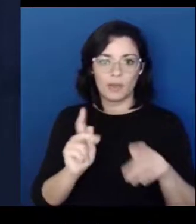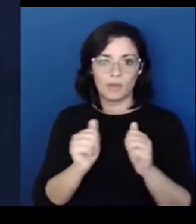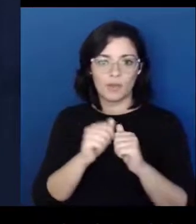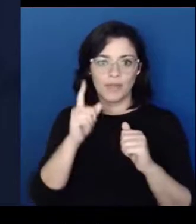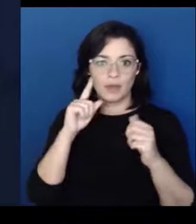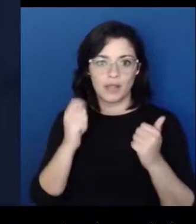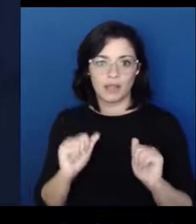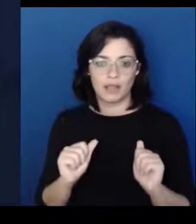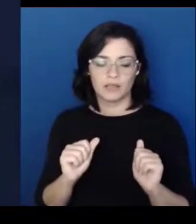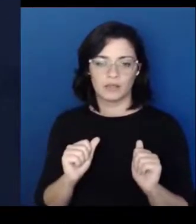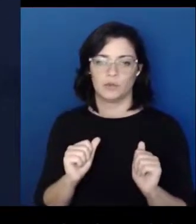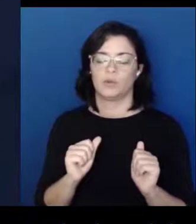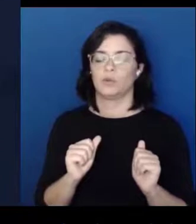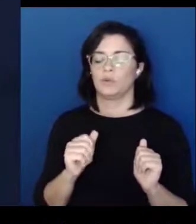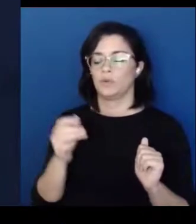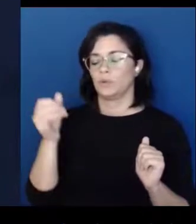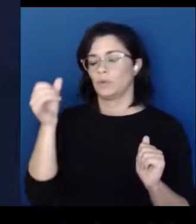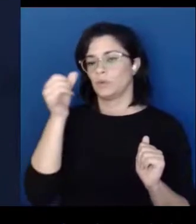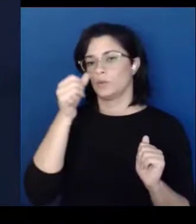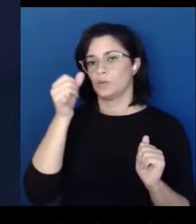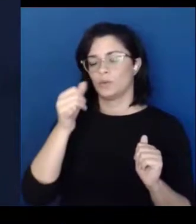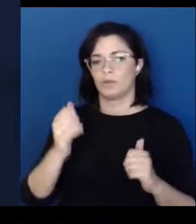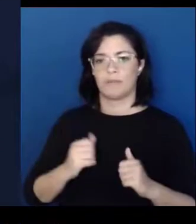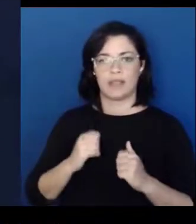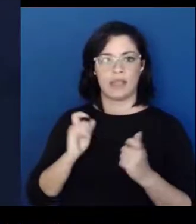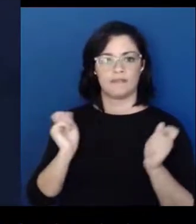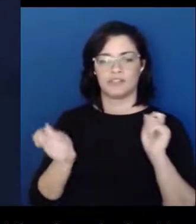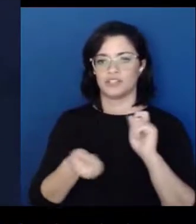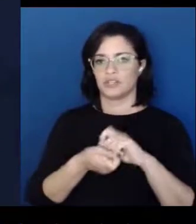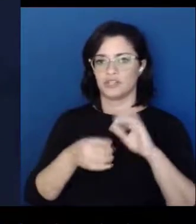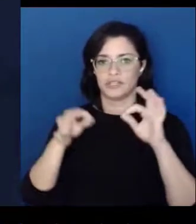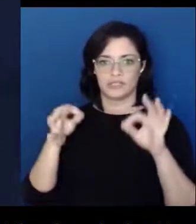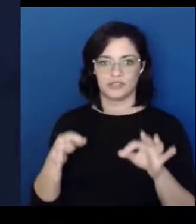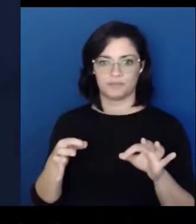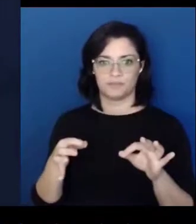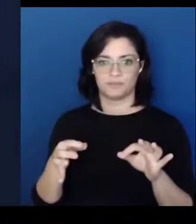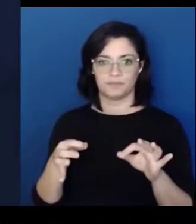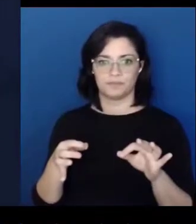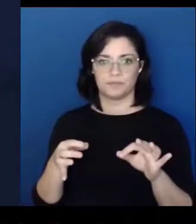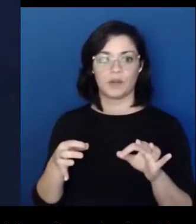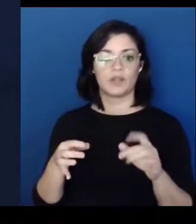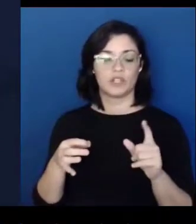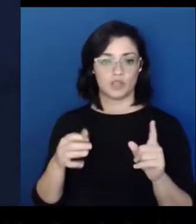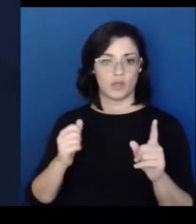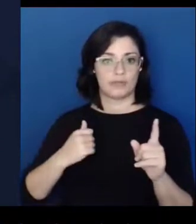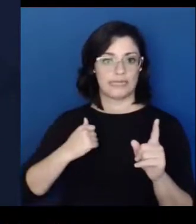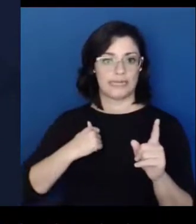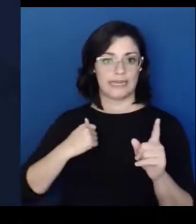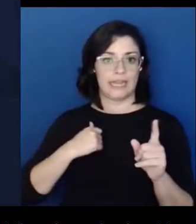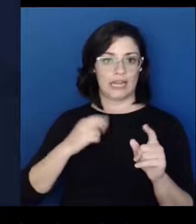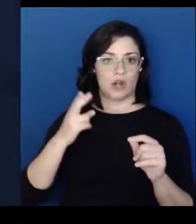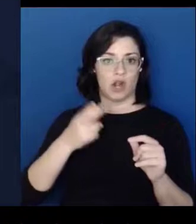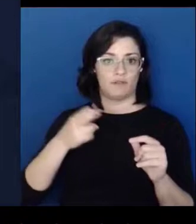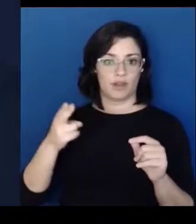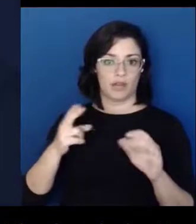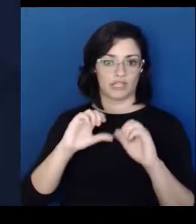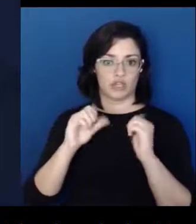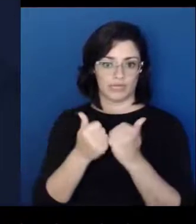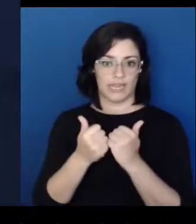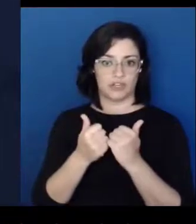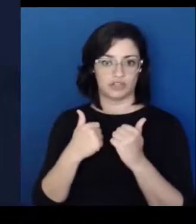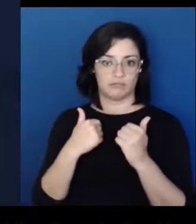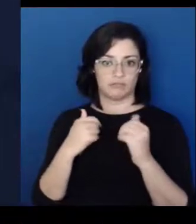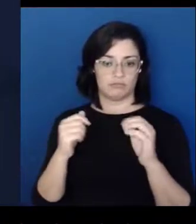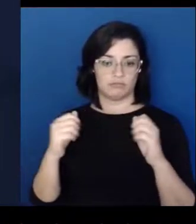decision. And I went to a conference of the Canadian Hard of Hearing Association, the equivalent of the Hearing Loss Association